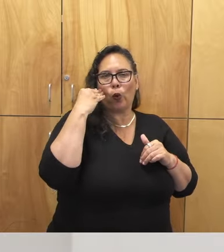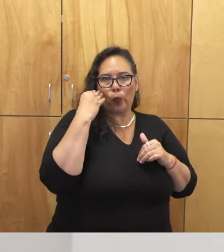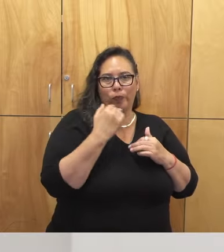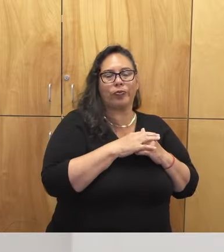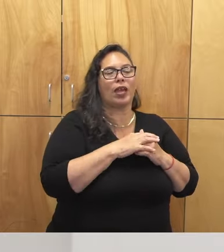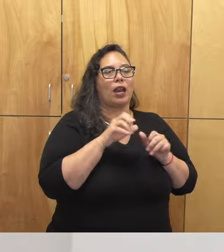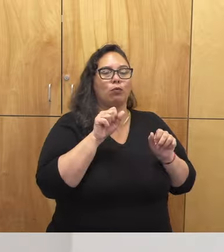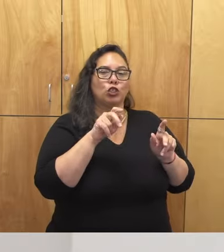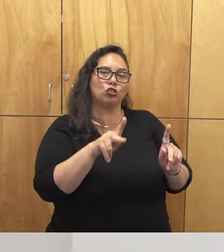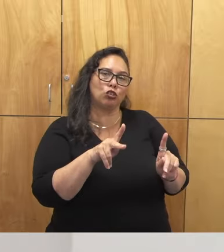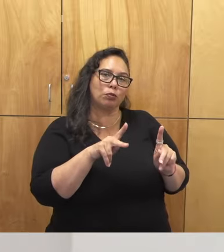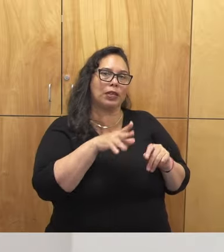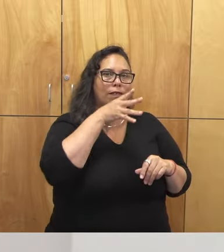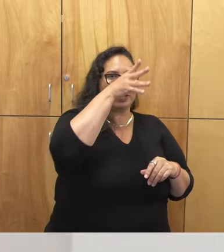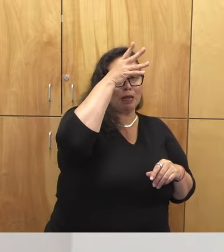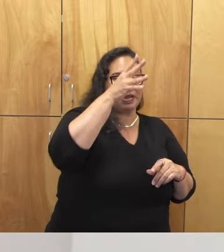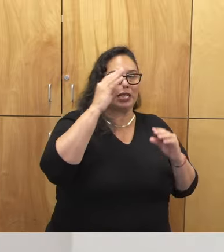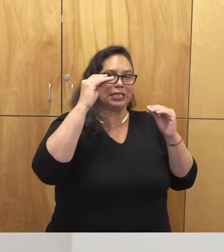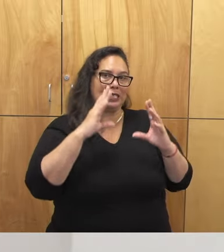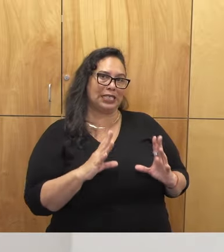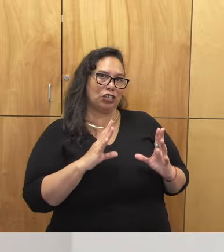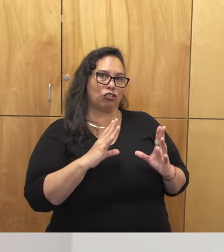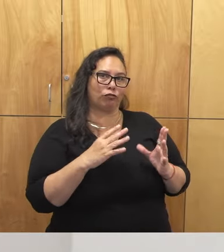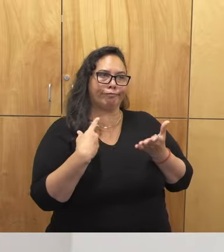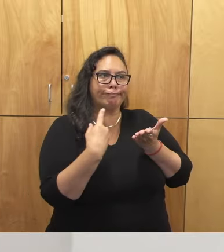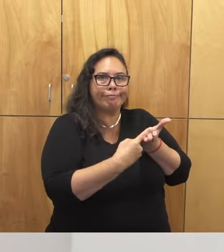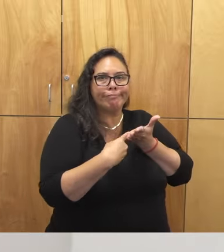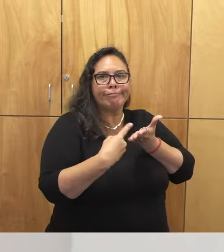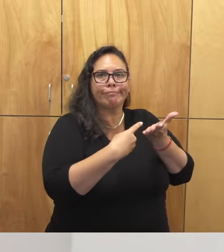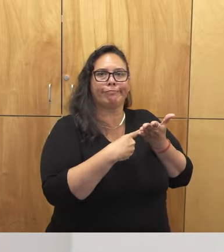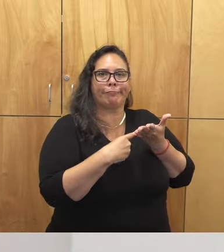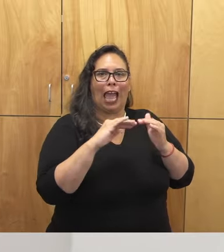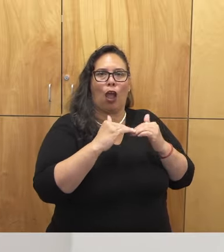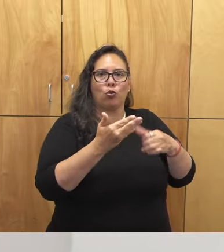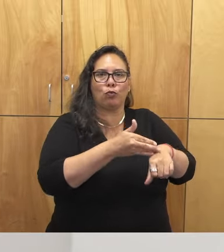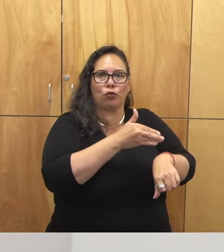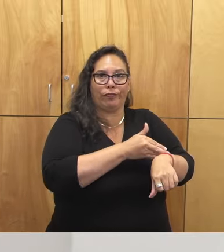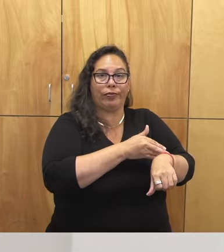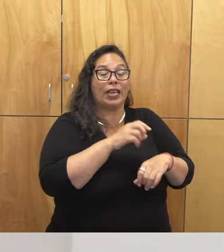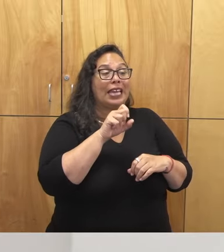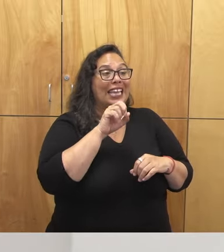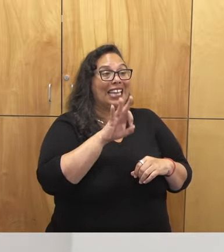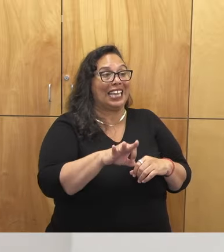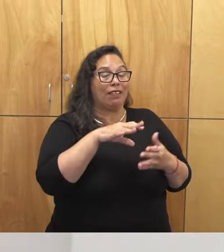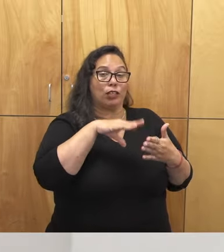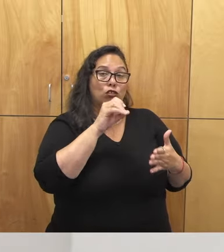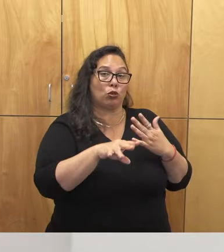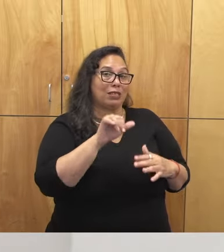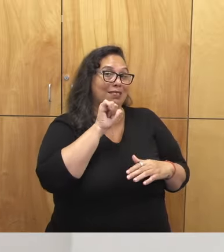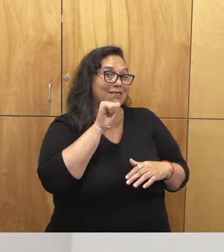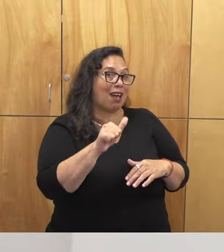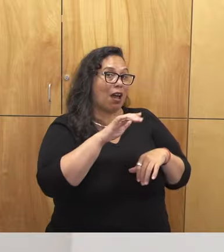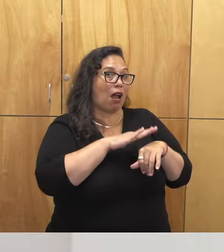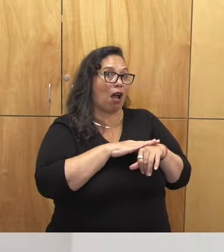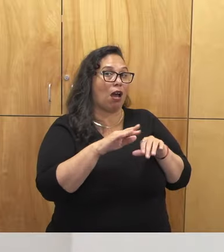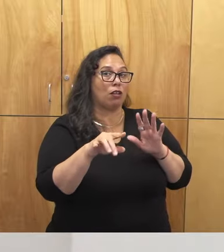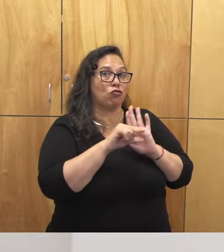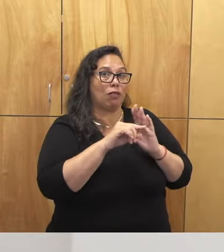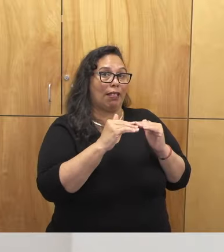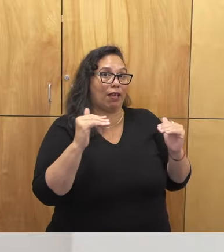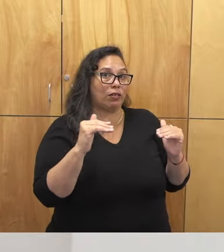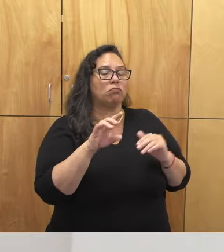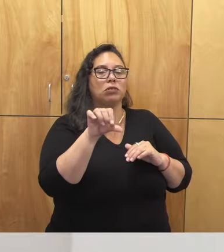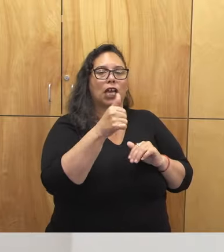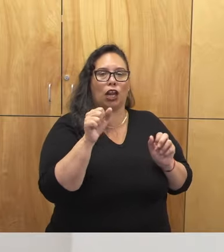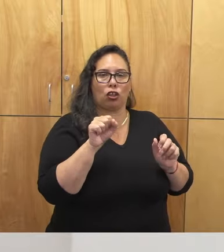parent to talk about some areas that they can improve together. For students who may be continuing to not be quite on grade level, there's another opportunity come March. And those